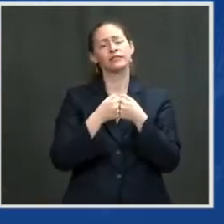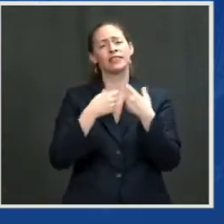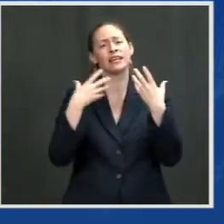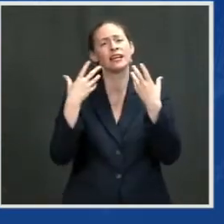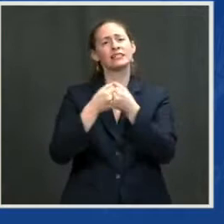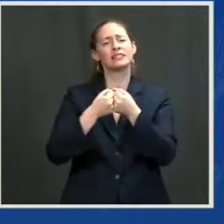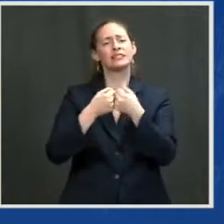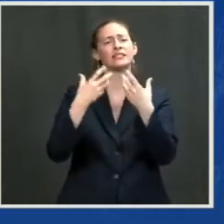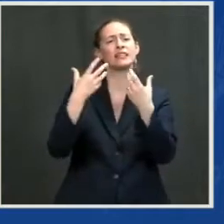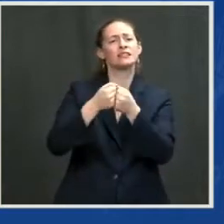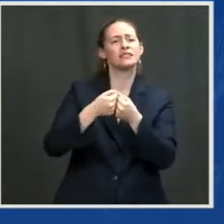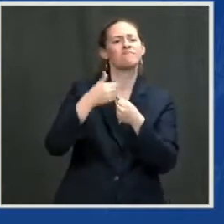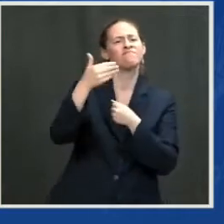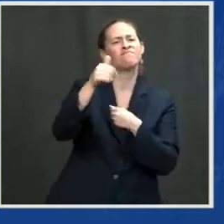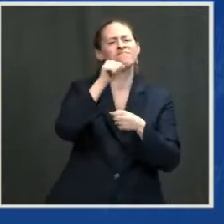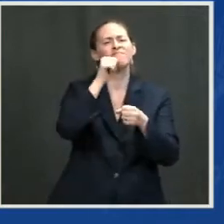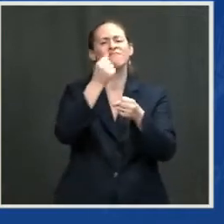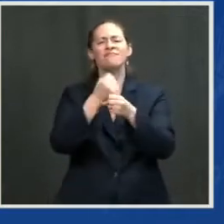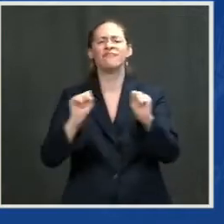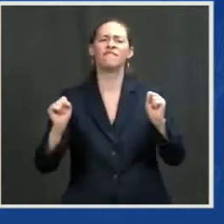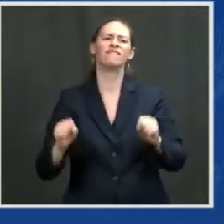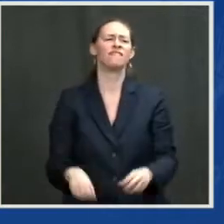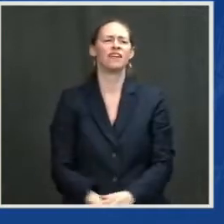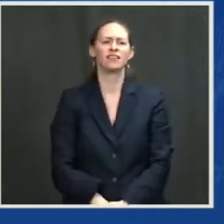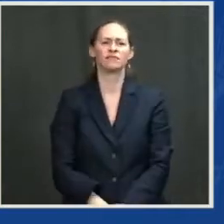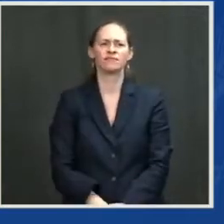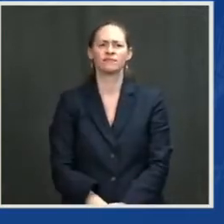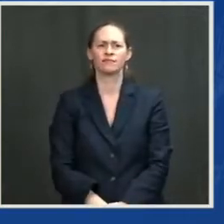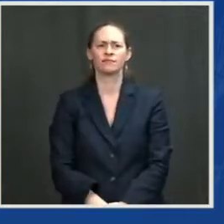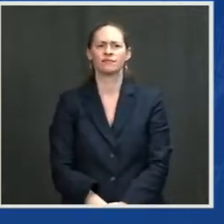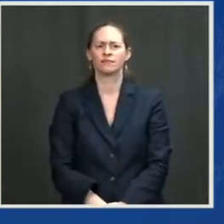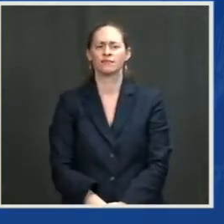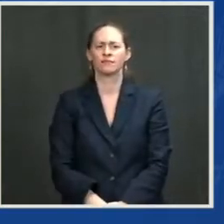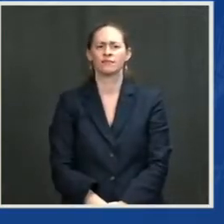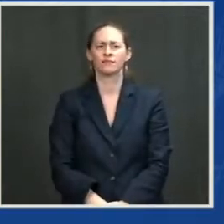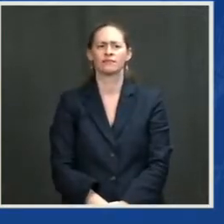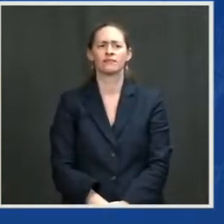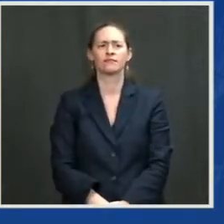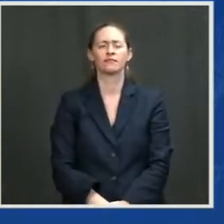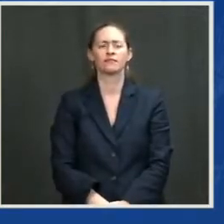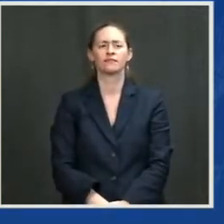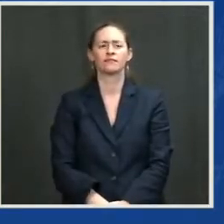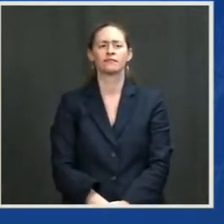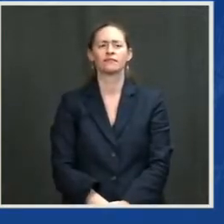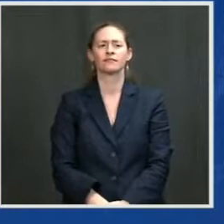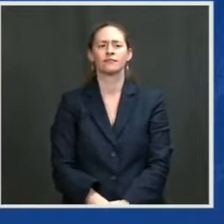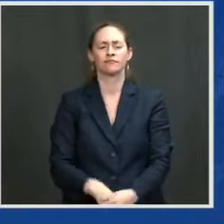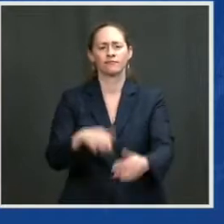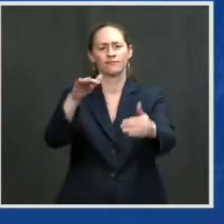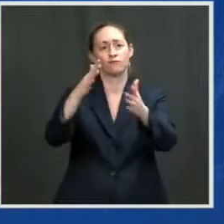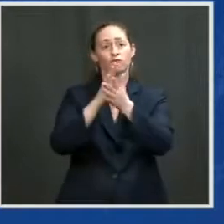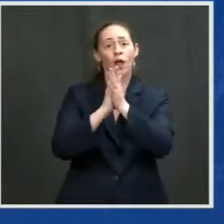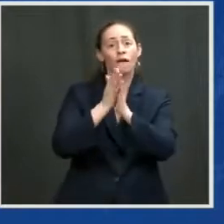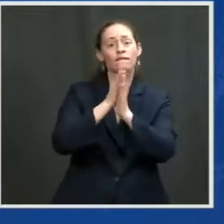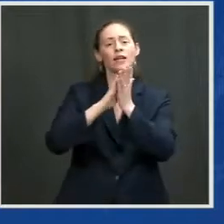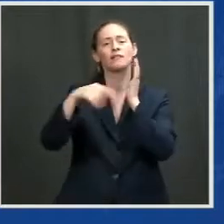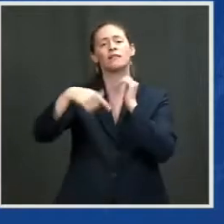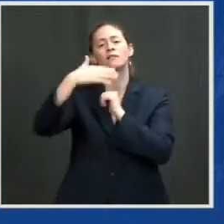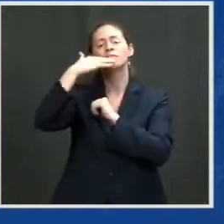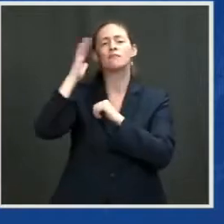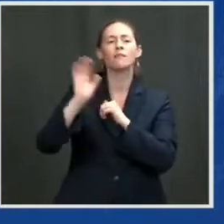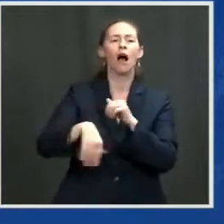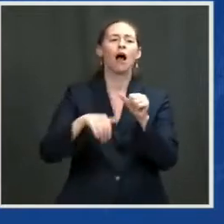you don't need to tell the drivers around Lake Charles, that it means traffic bottlenecks and delays. And at the last